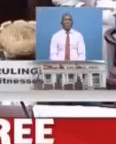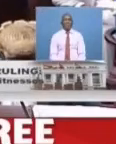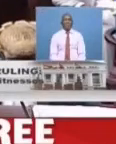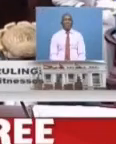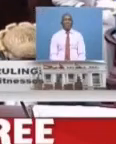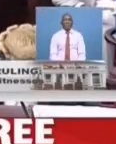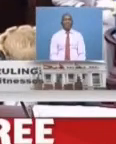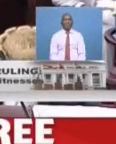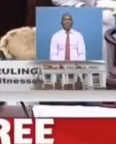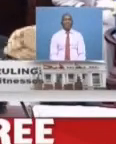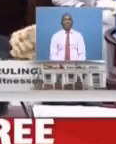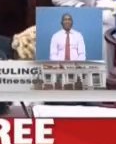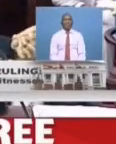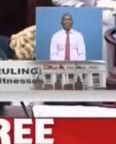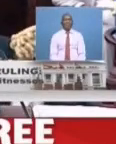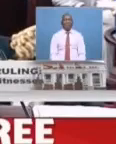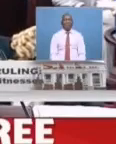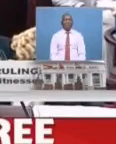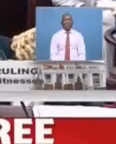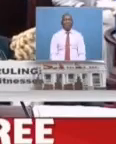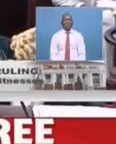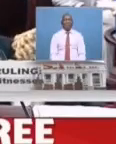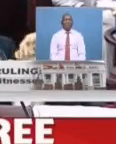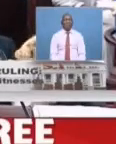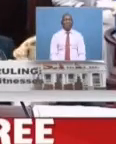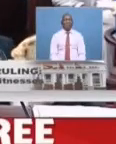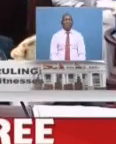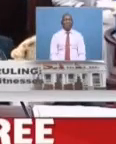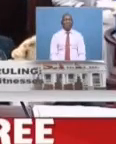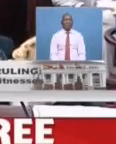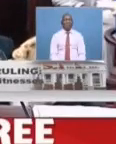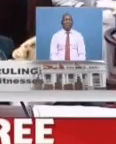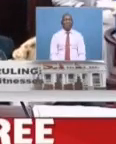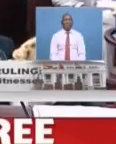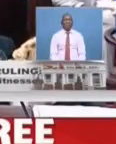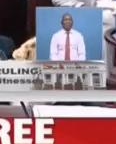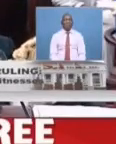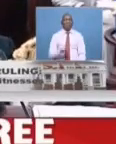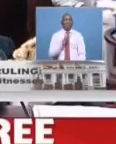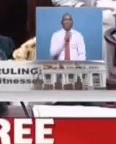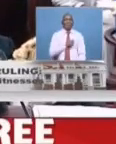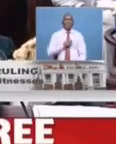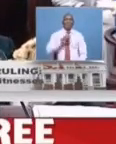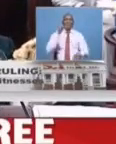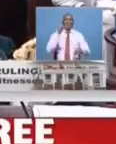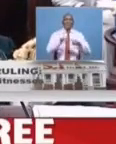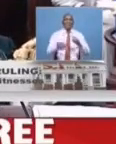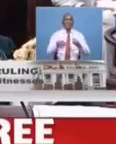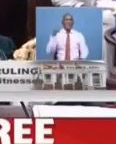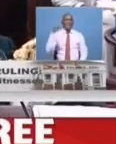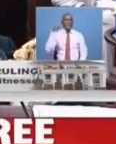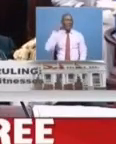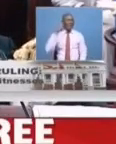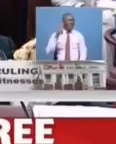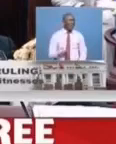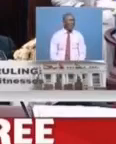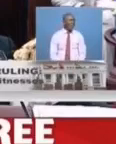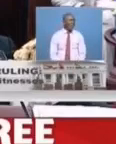3E5. Those were the two orders, the two rules of